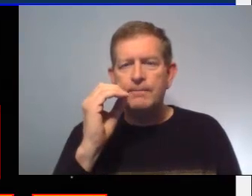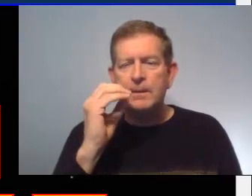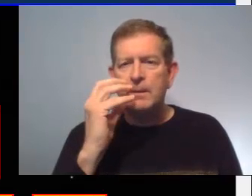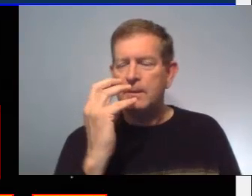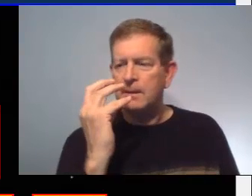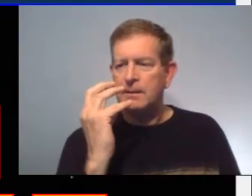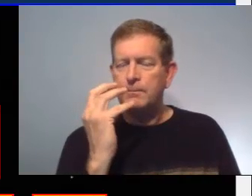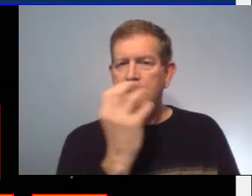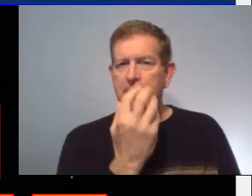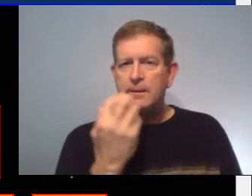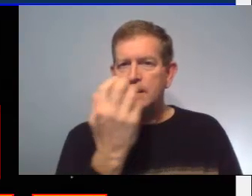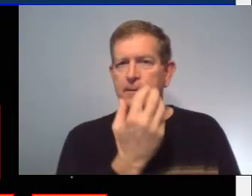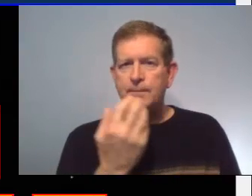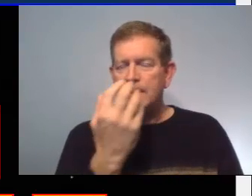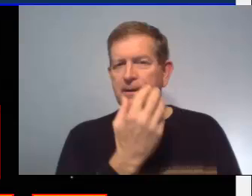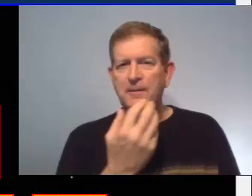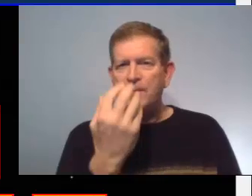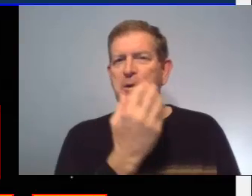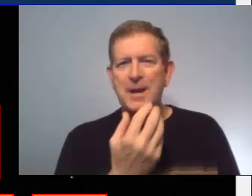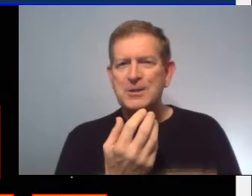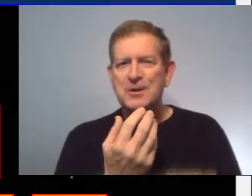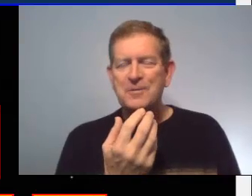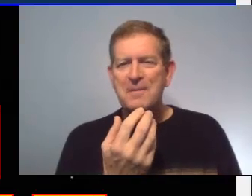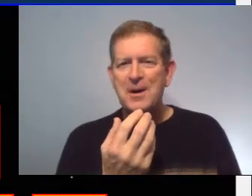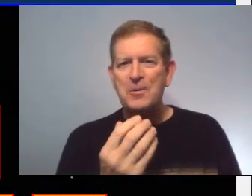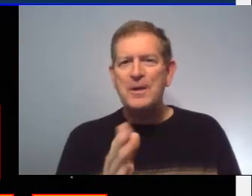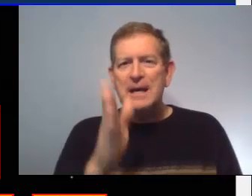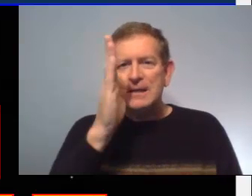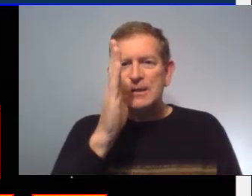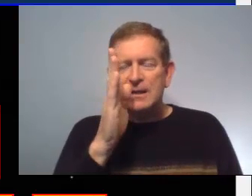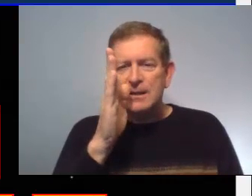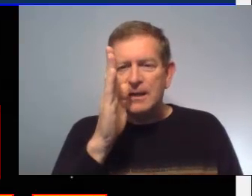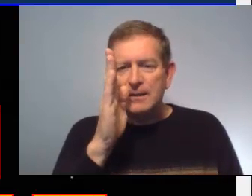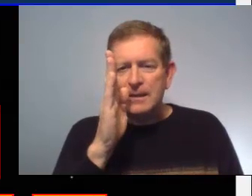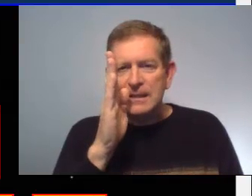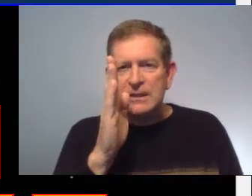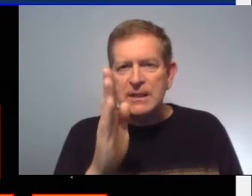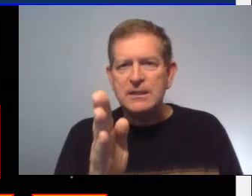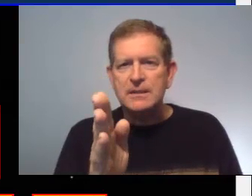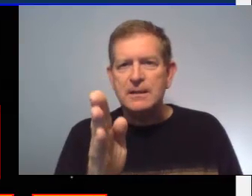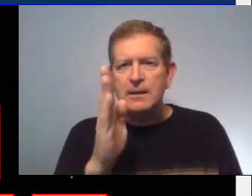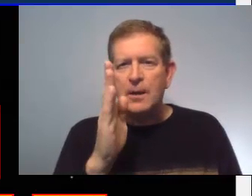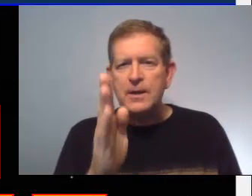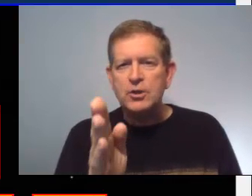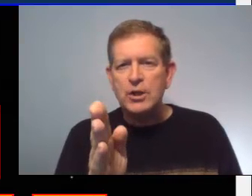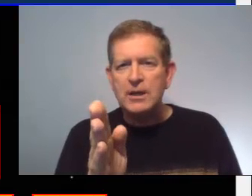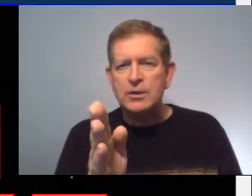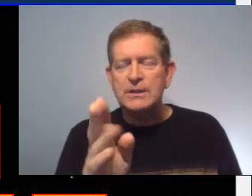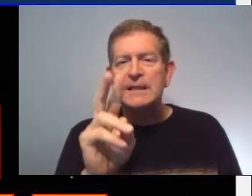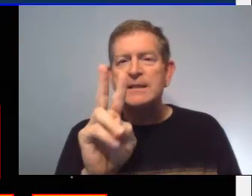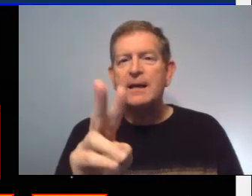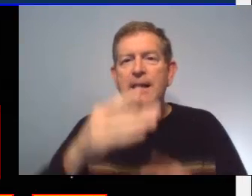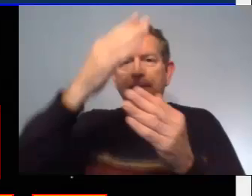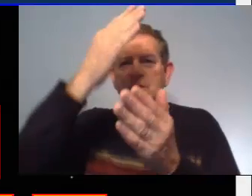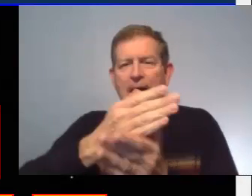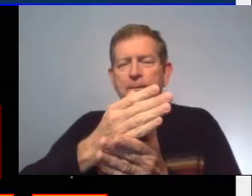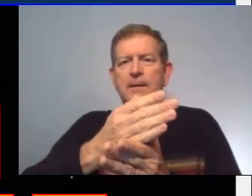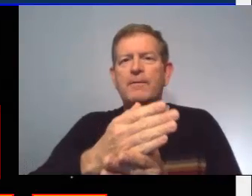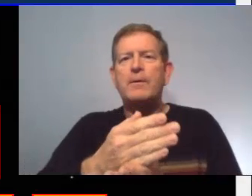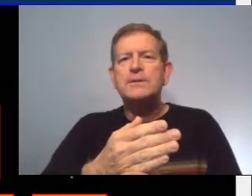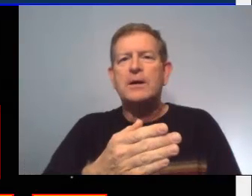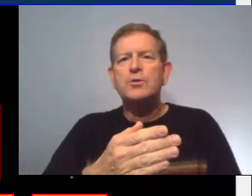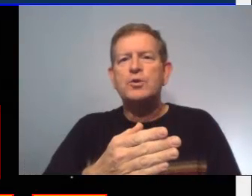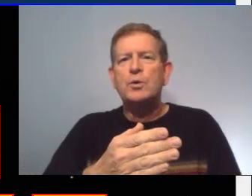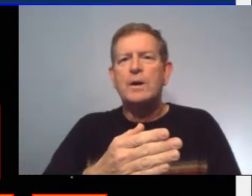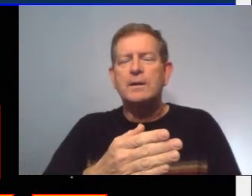keeping the configuration of my mouth consistent. Nothing changes. And secondly, I'm chopping